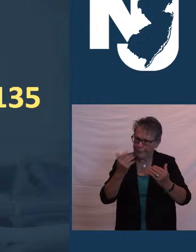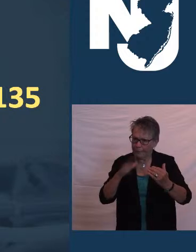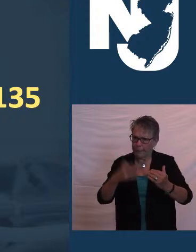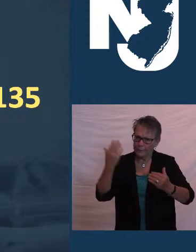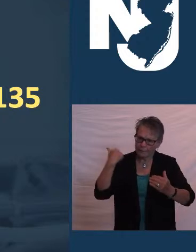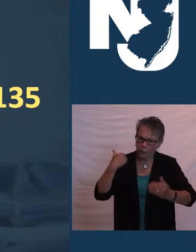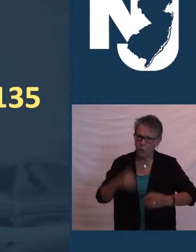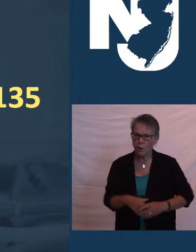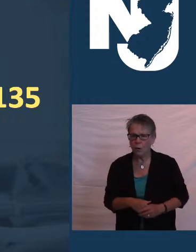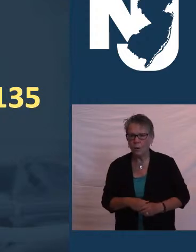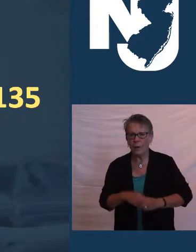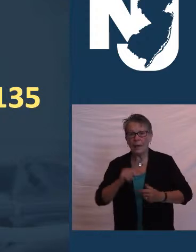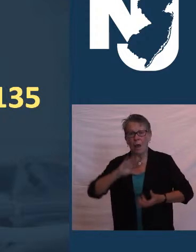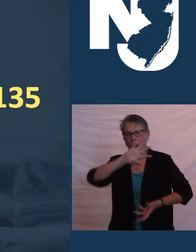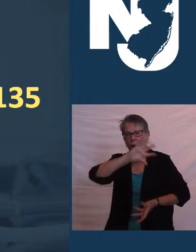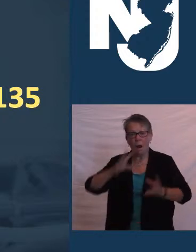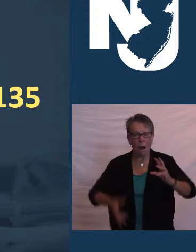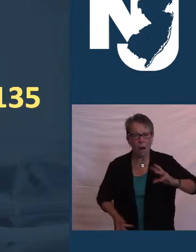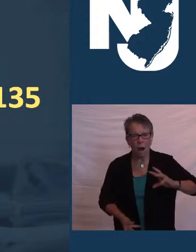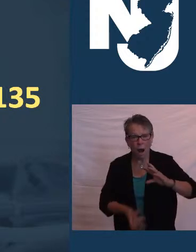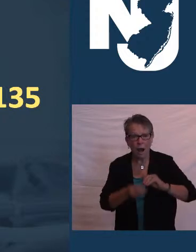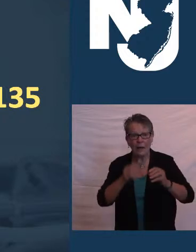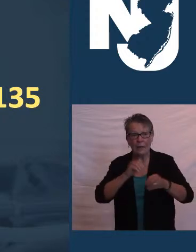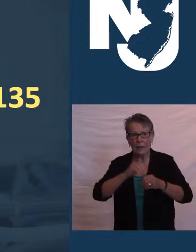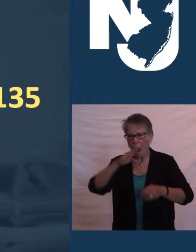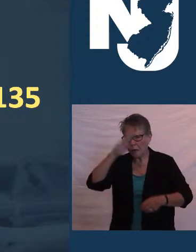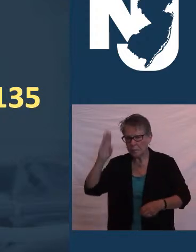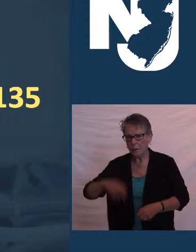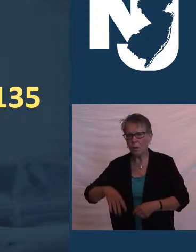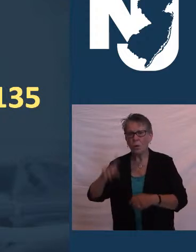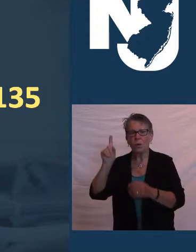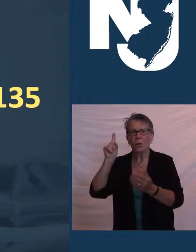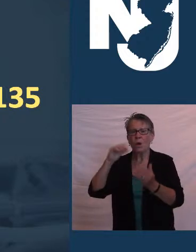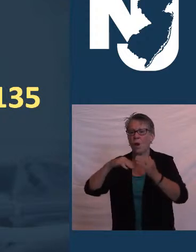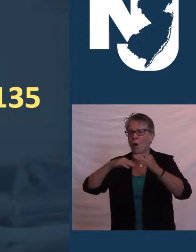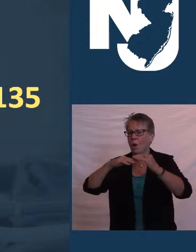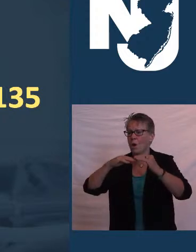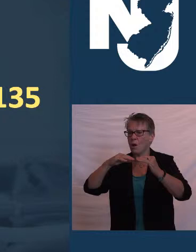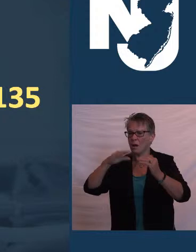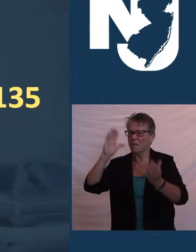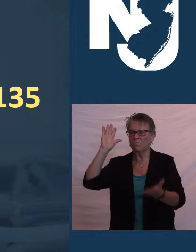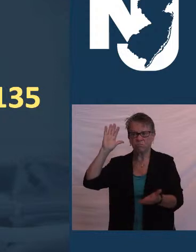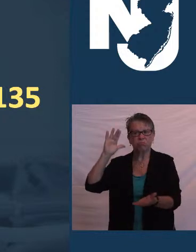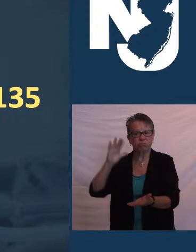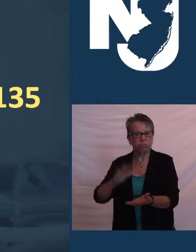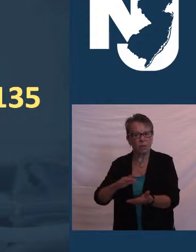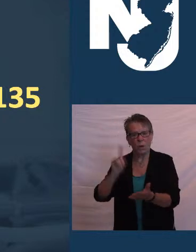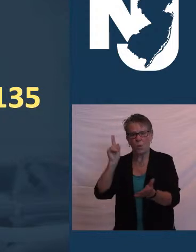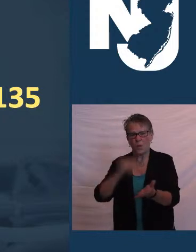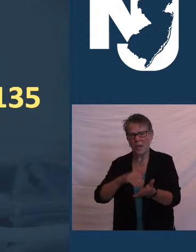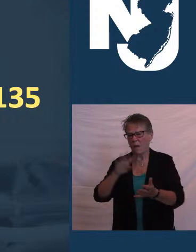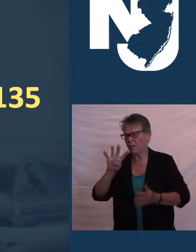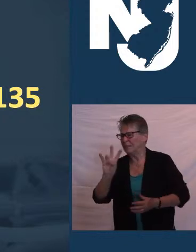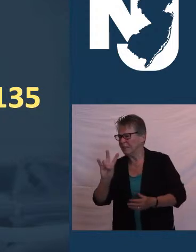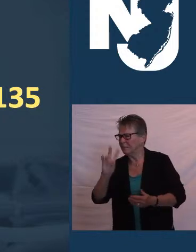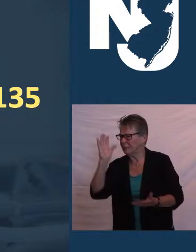down by more than 100 since last Monday, and the numbers in our ICUs have dropped roughly 13% since their